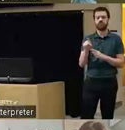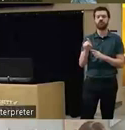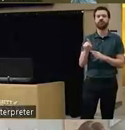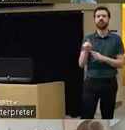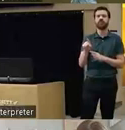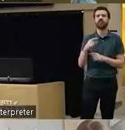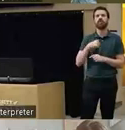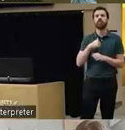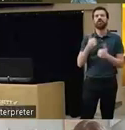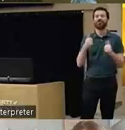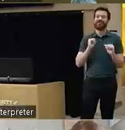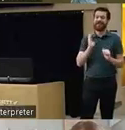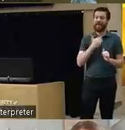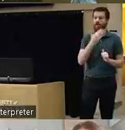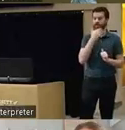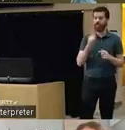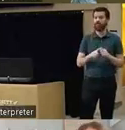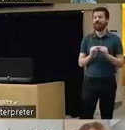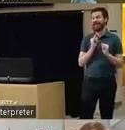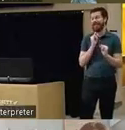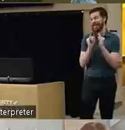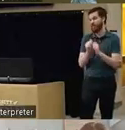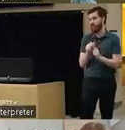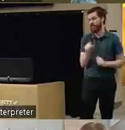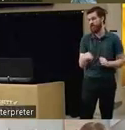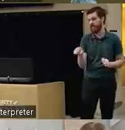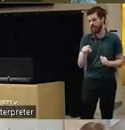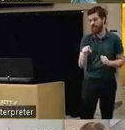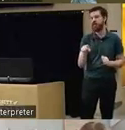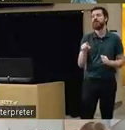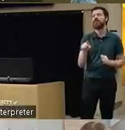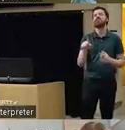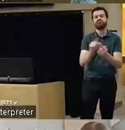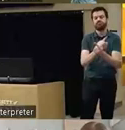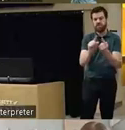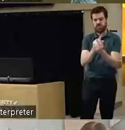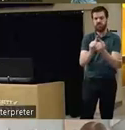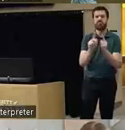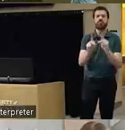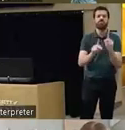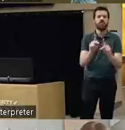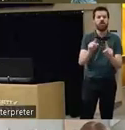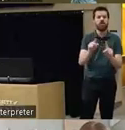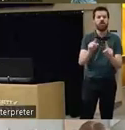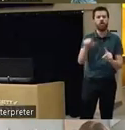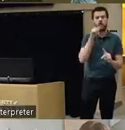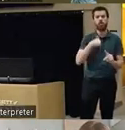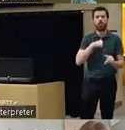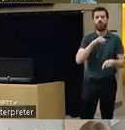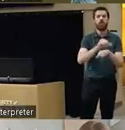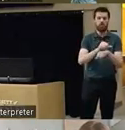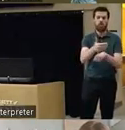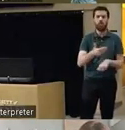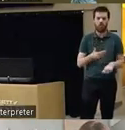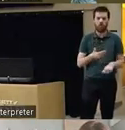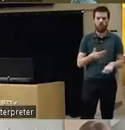we try as best we can to interview with them, to meet people who we employ, but everyone is